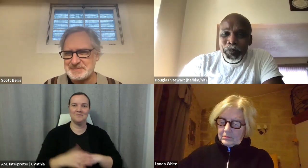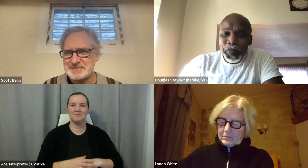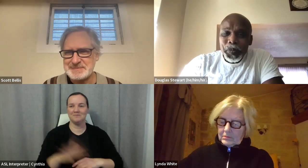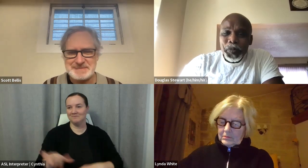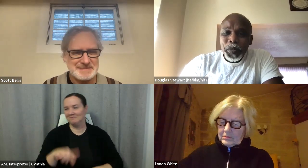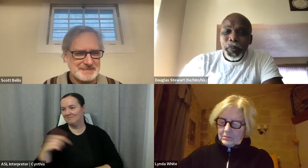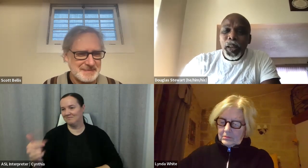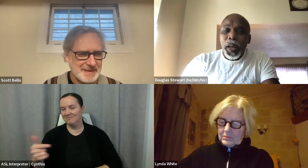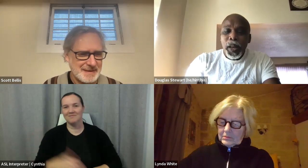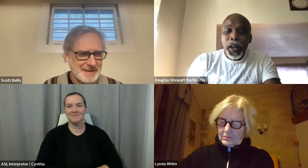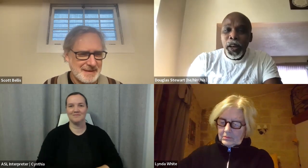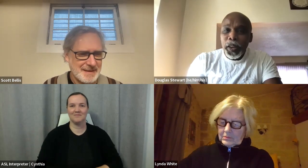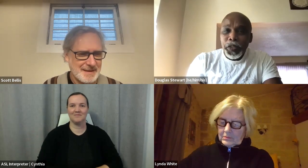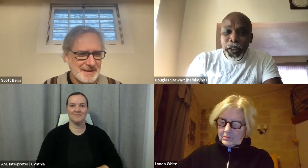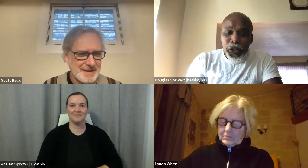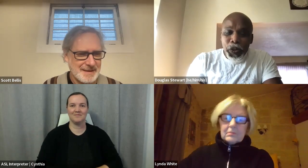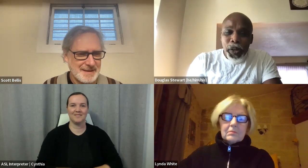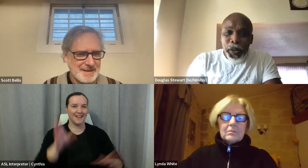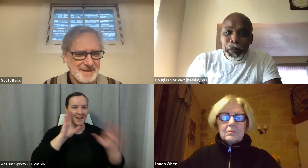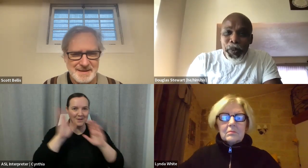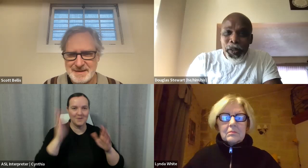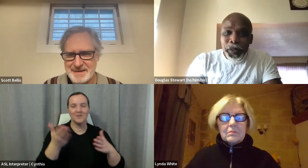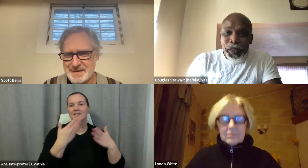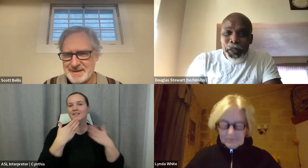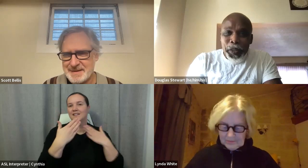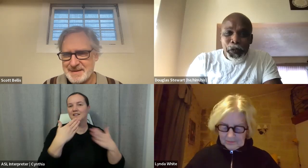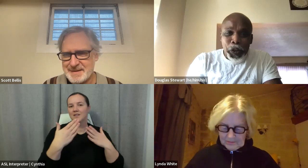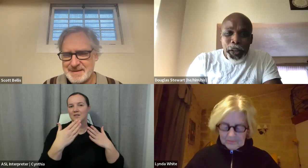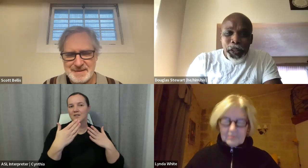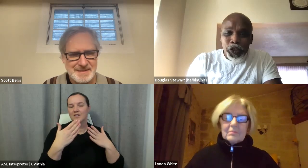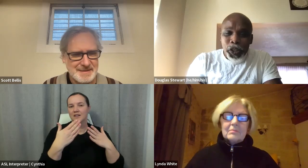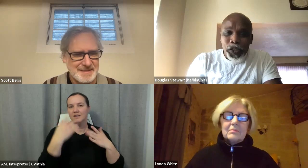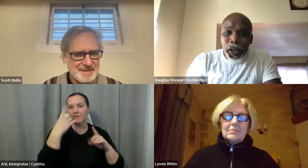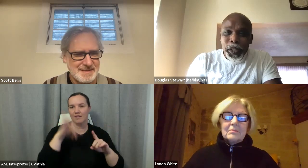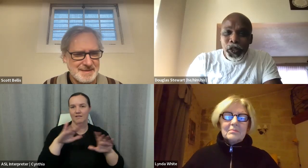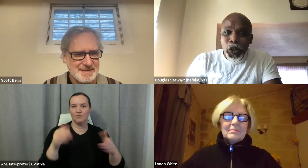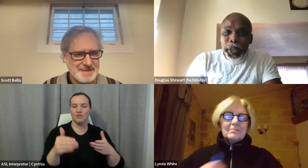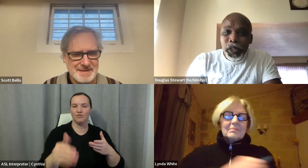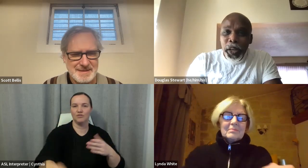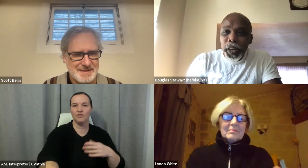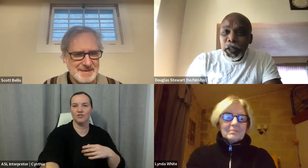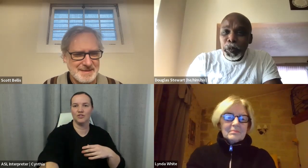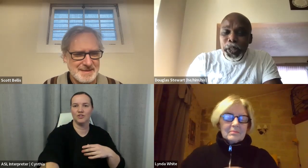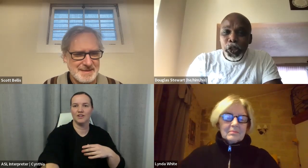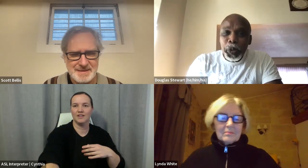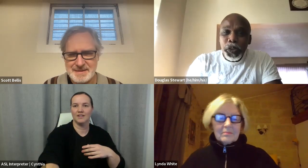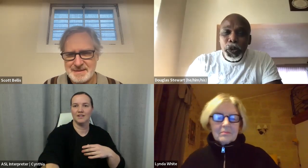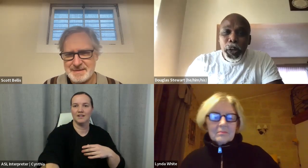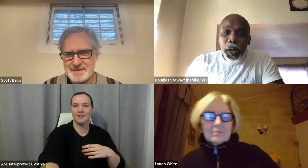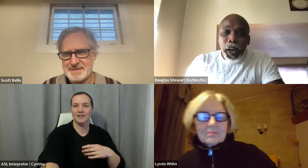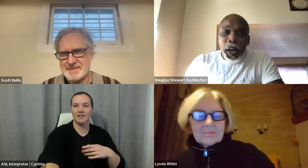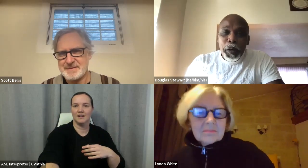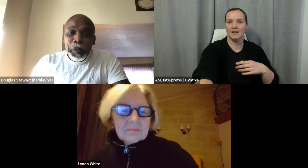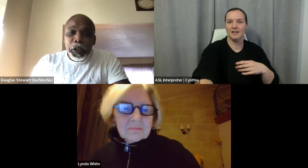you. Hi, thank you for that introduction, Scott, as always, and a pleasure to be with